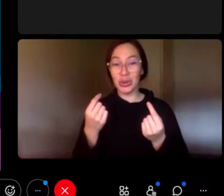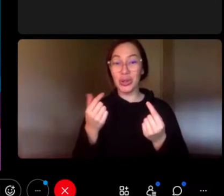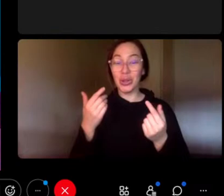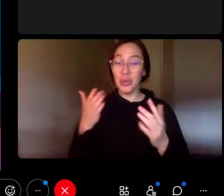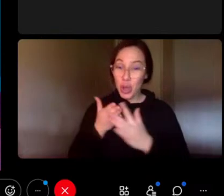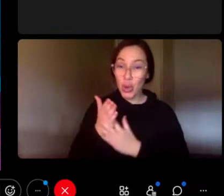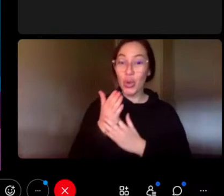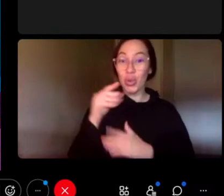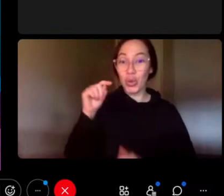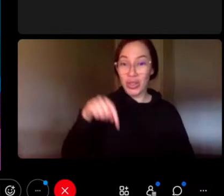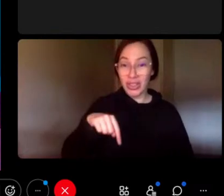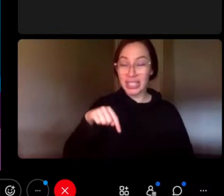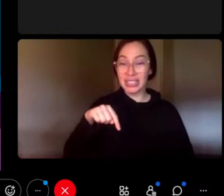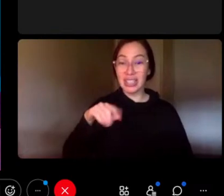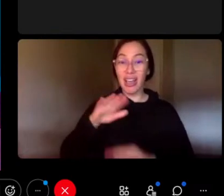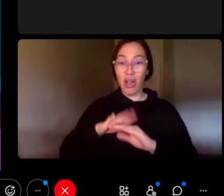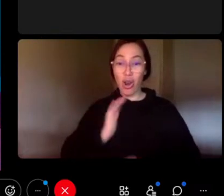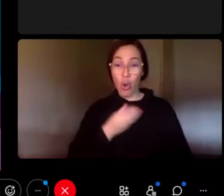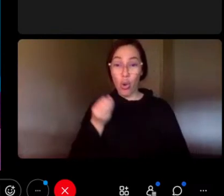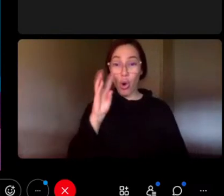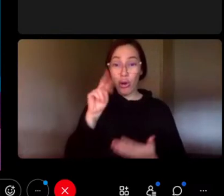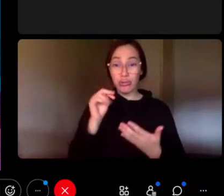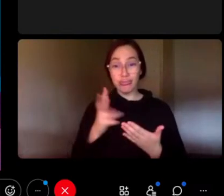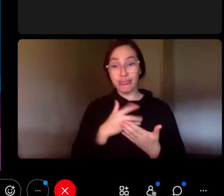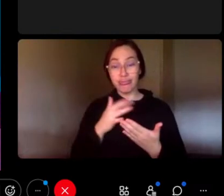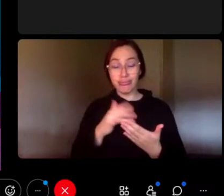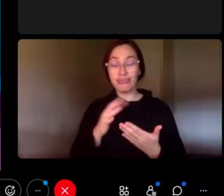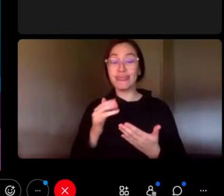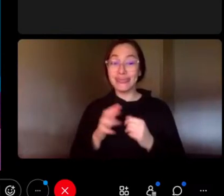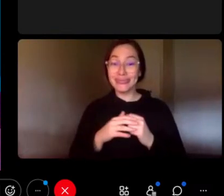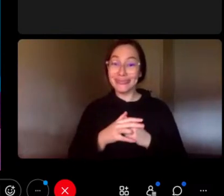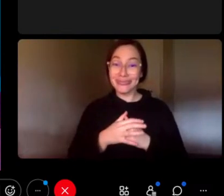this on our own, to me,